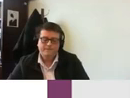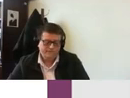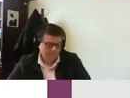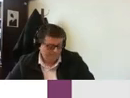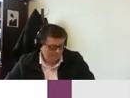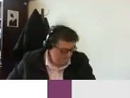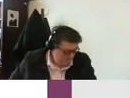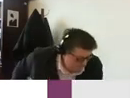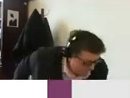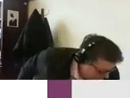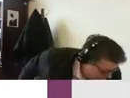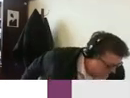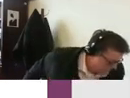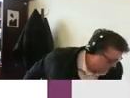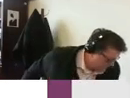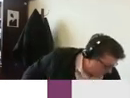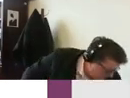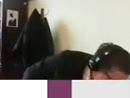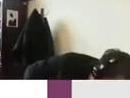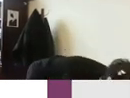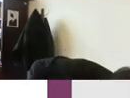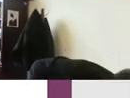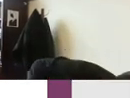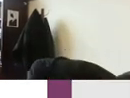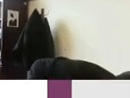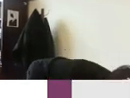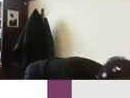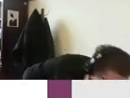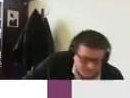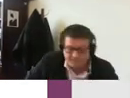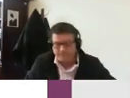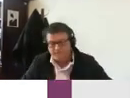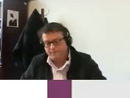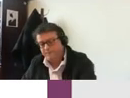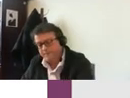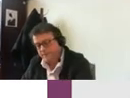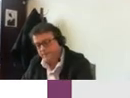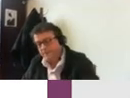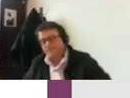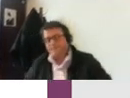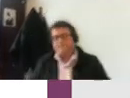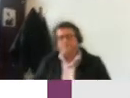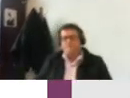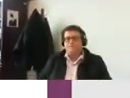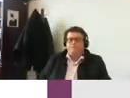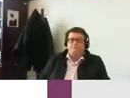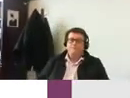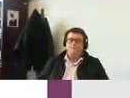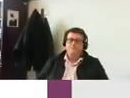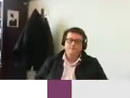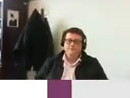etc. On a number of occasions, we invited our audience to complete a